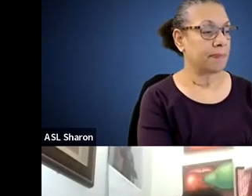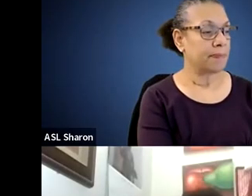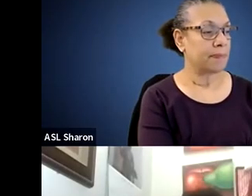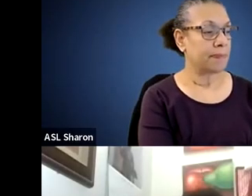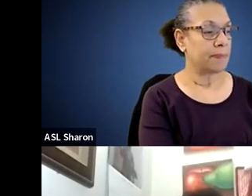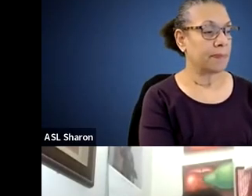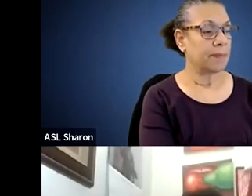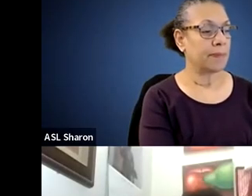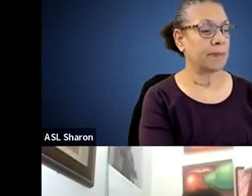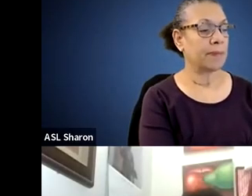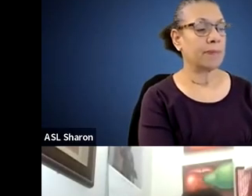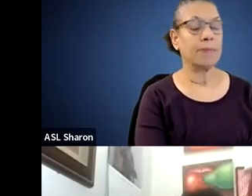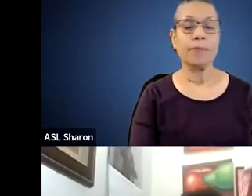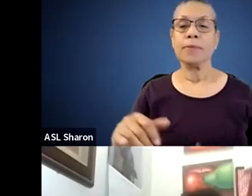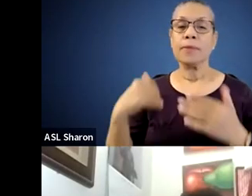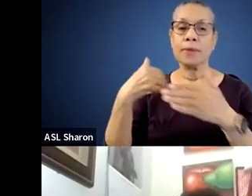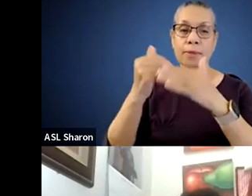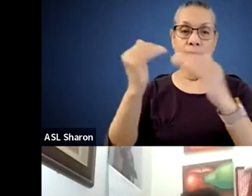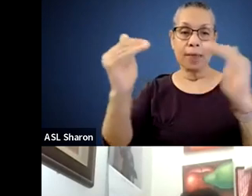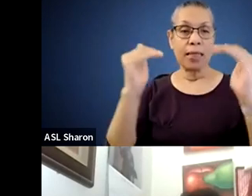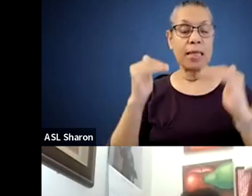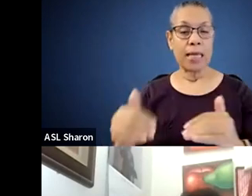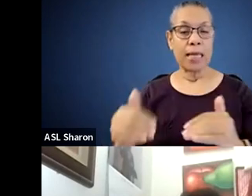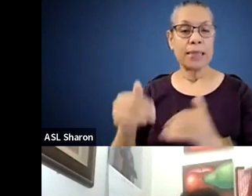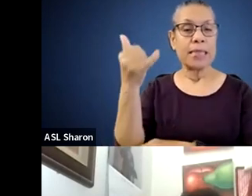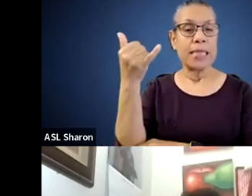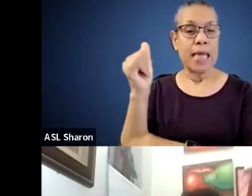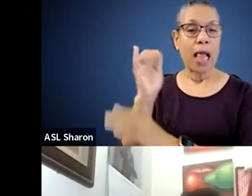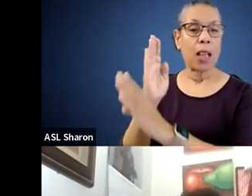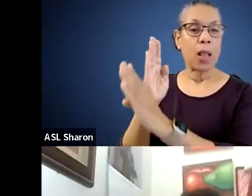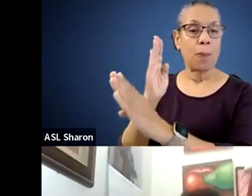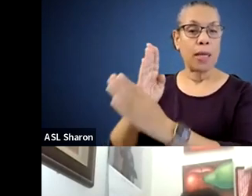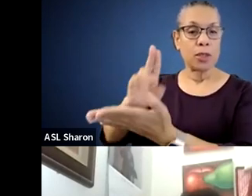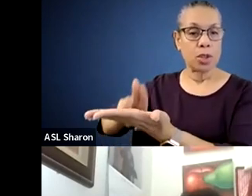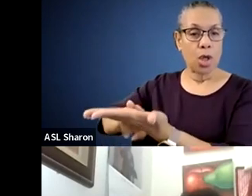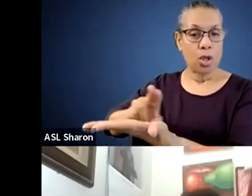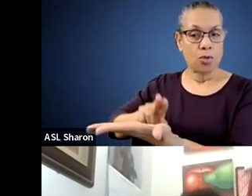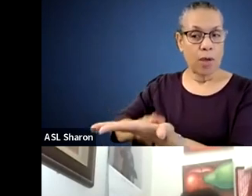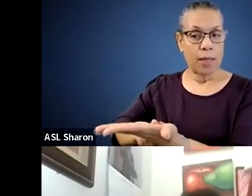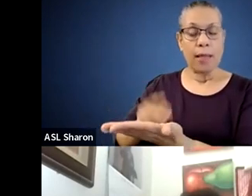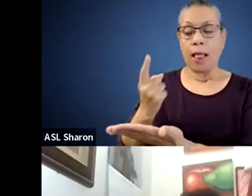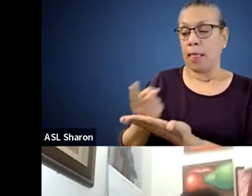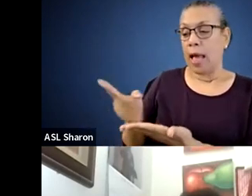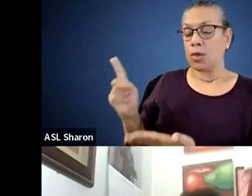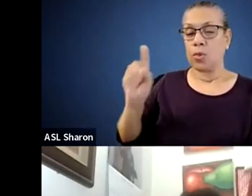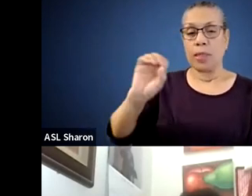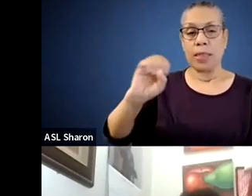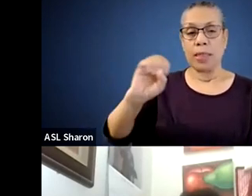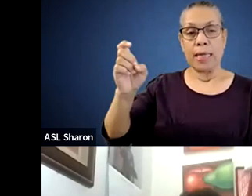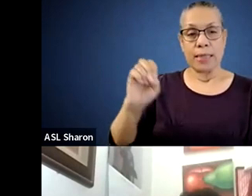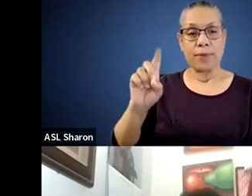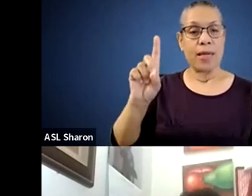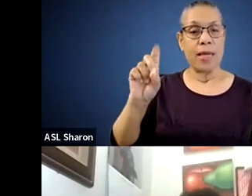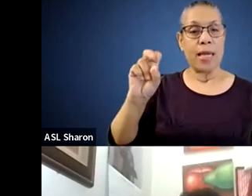item is the transdeb yellow bus transportation contract you'll recall that last week executive director of Transportation Dan